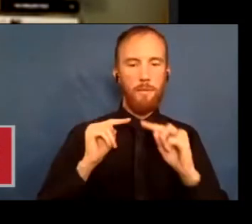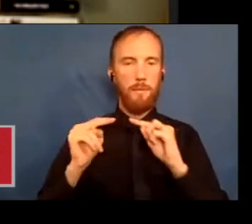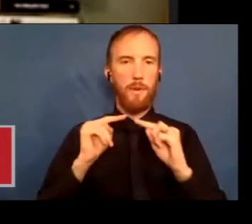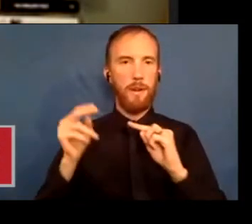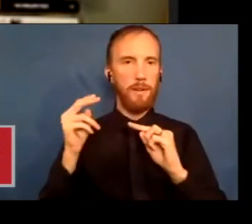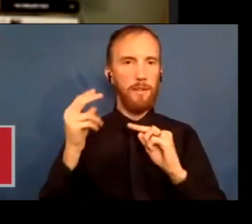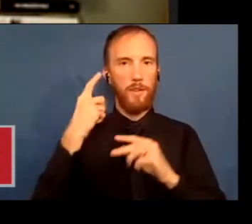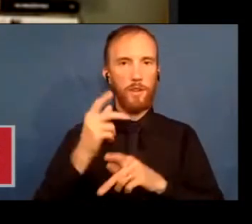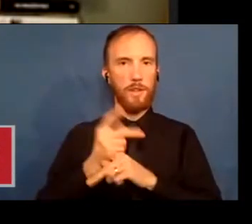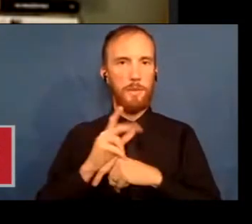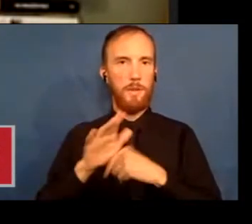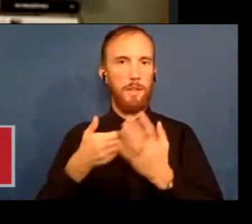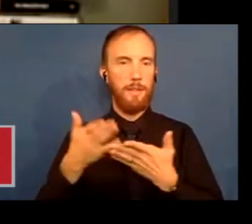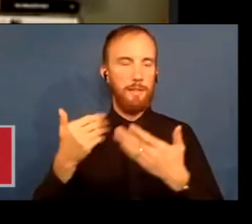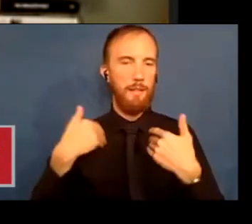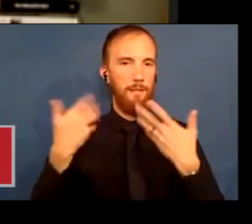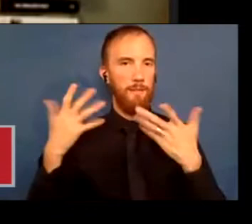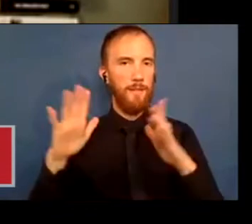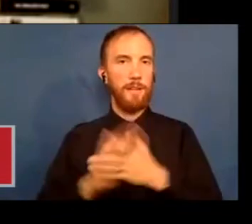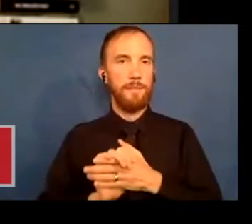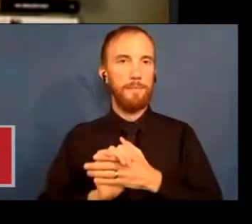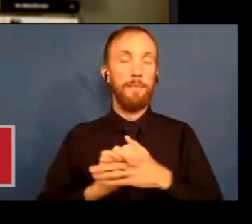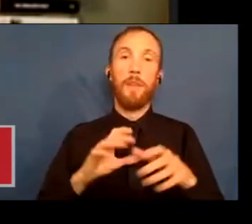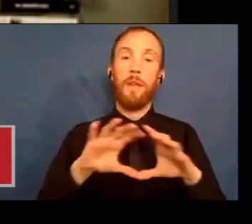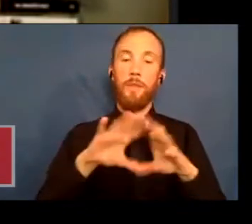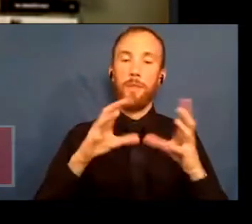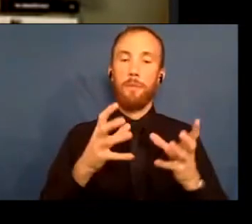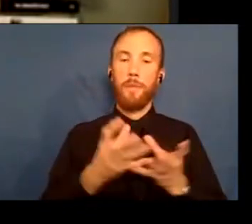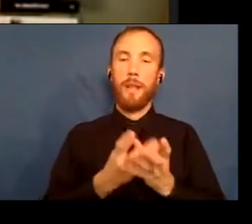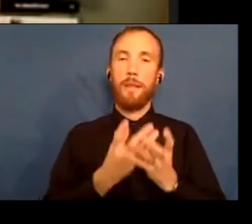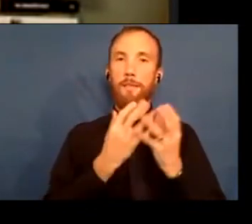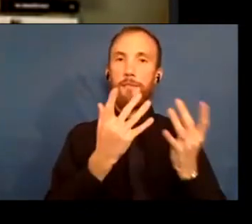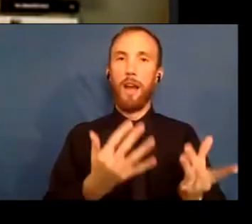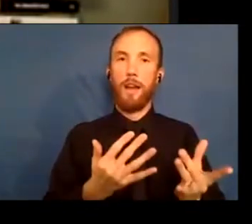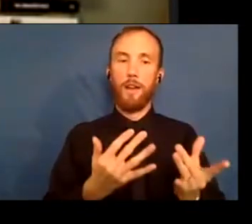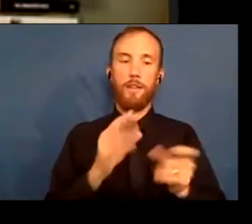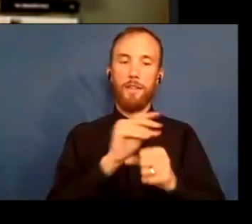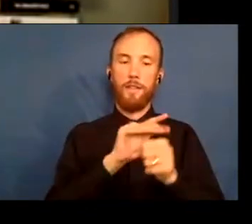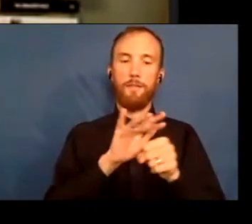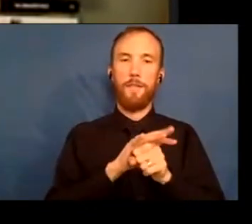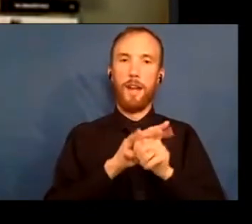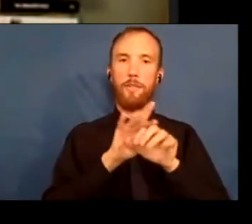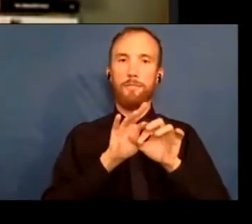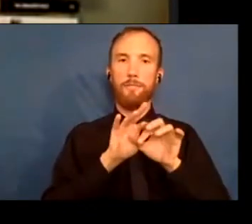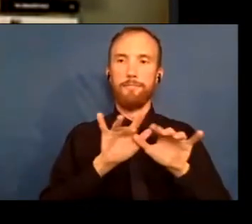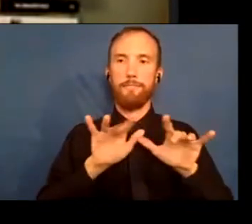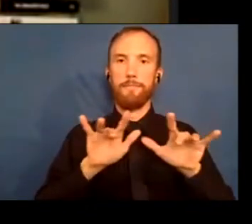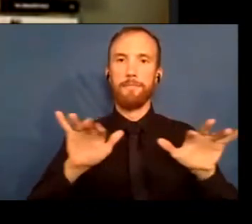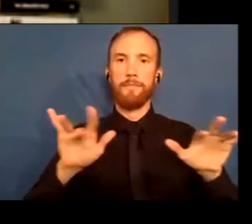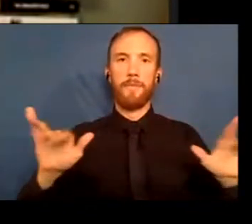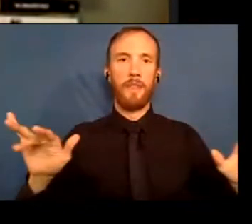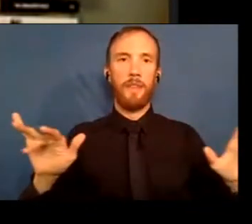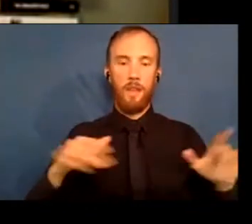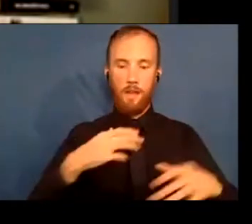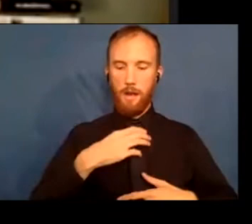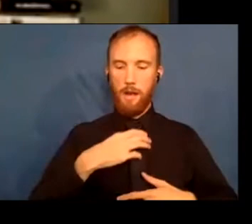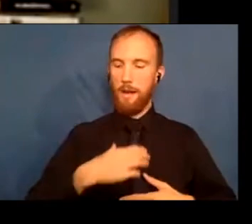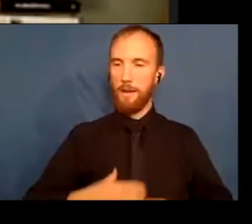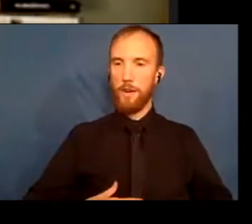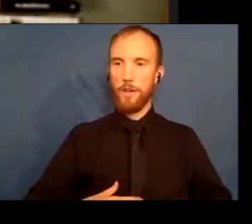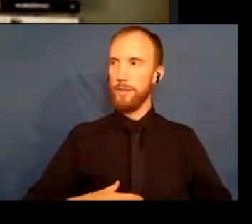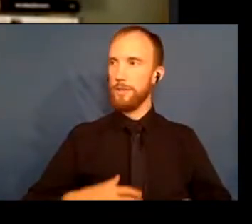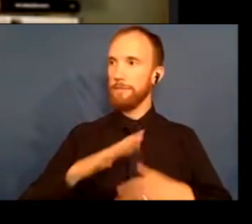is on fire, the virus is on the march, hunger stalks the land, and yet, even in this mess,